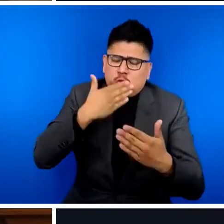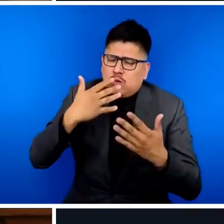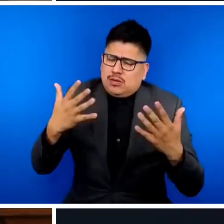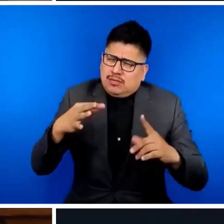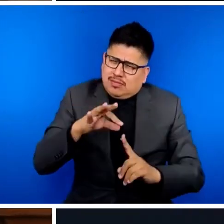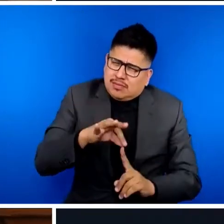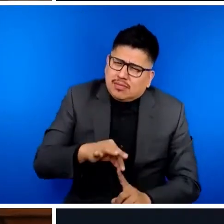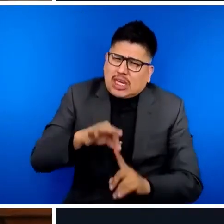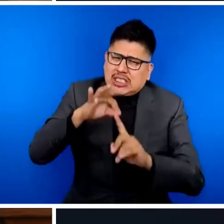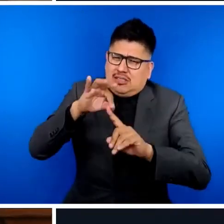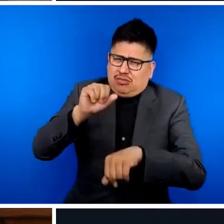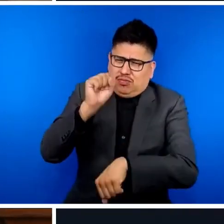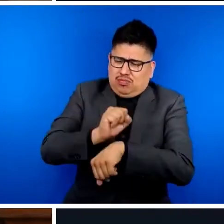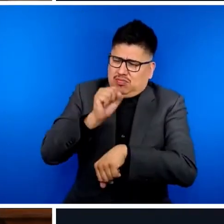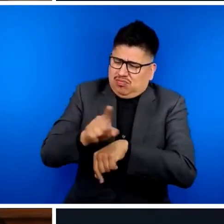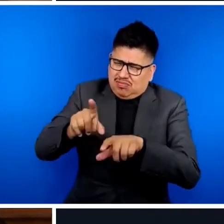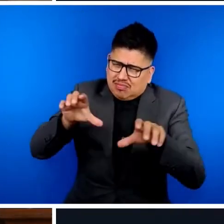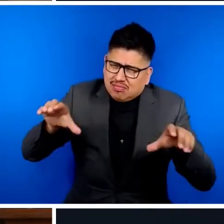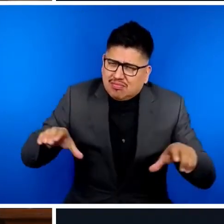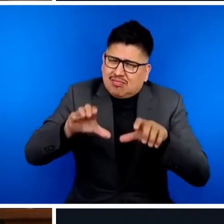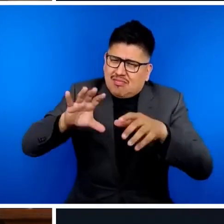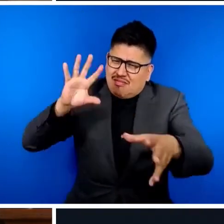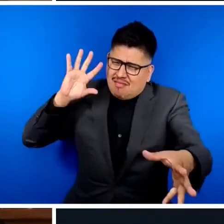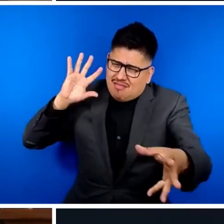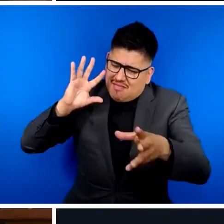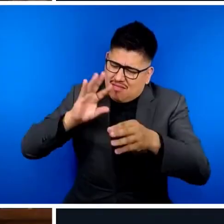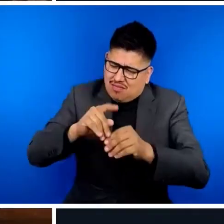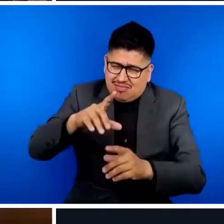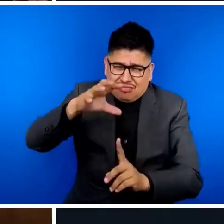What special champions you are. Thank you very much.